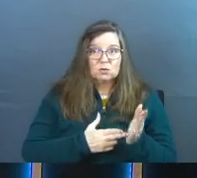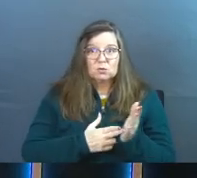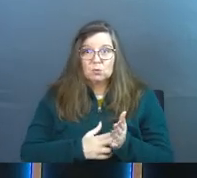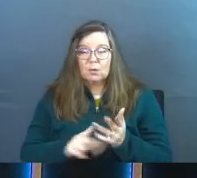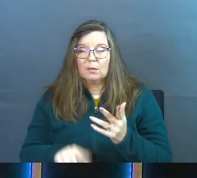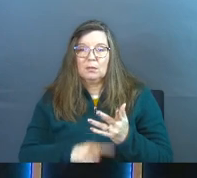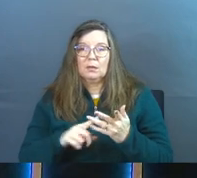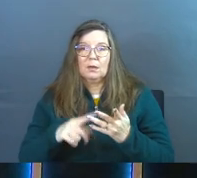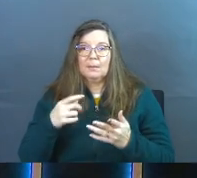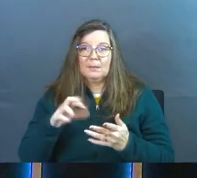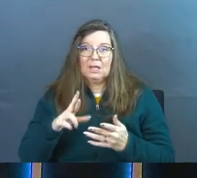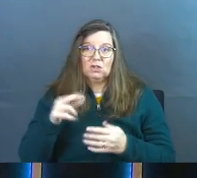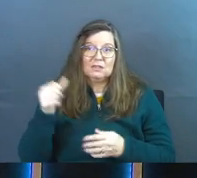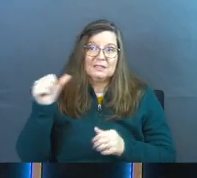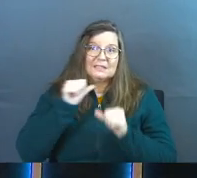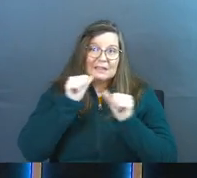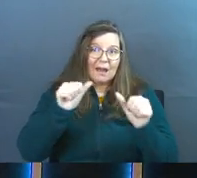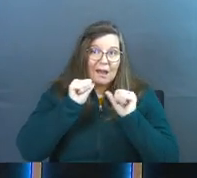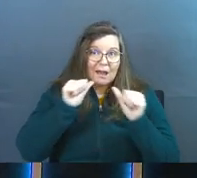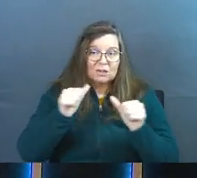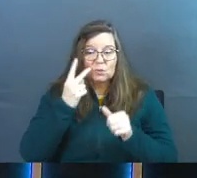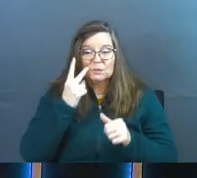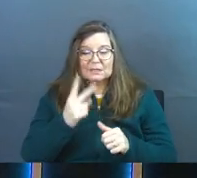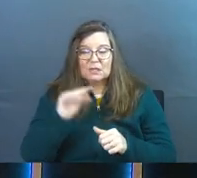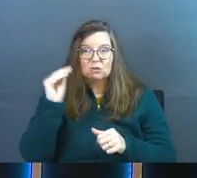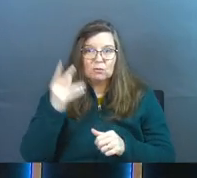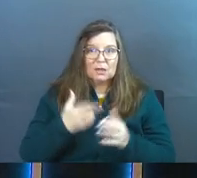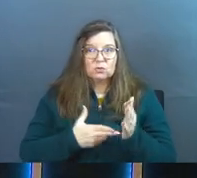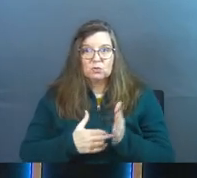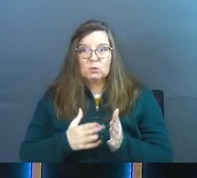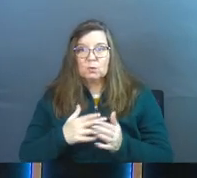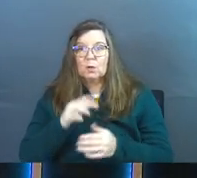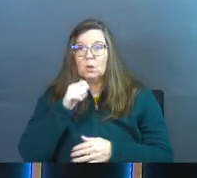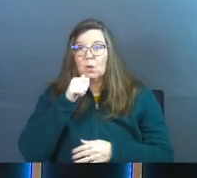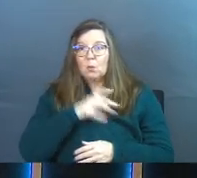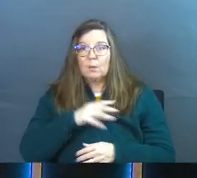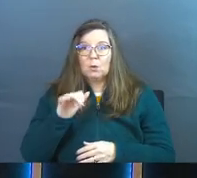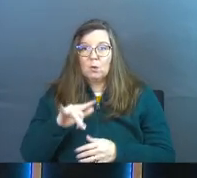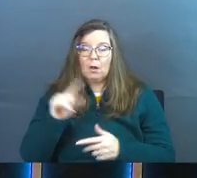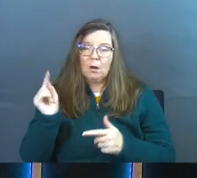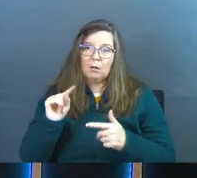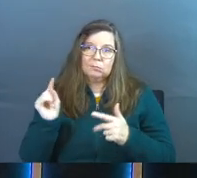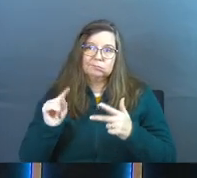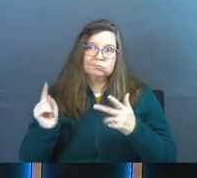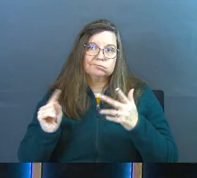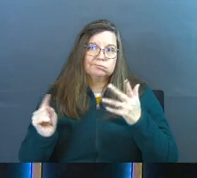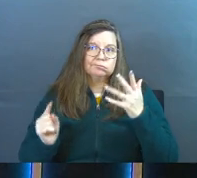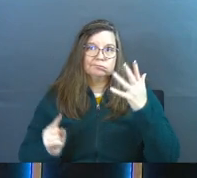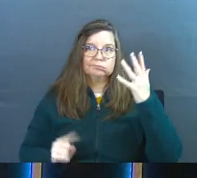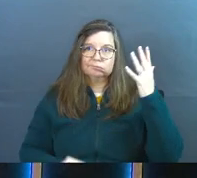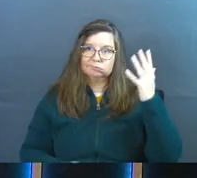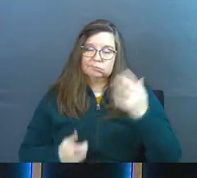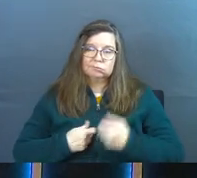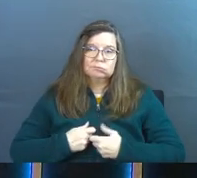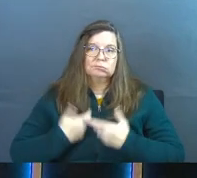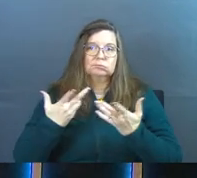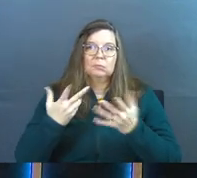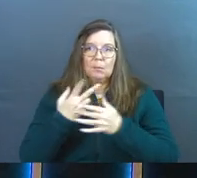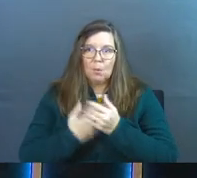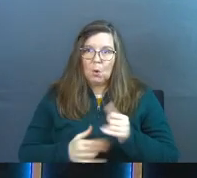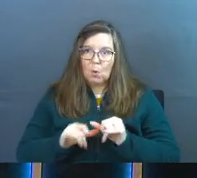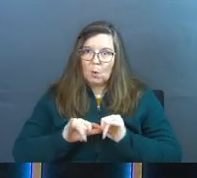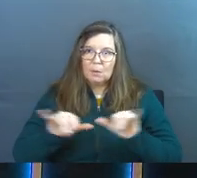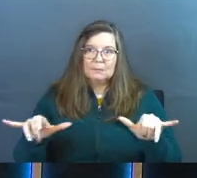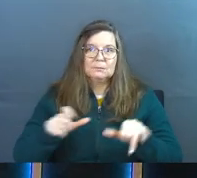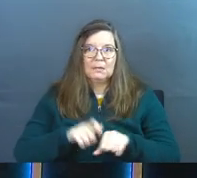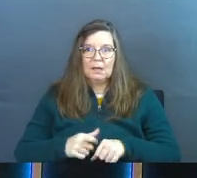could talk to you about Peter's denials, and you'll see grace and truth there. The woman at the well, you'll see grace and truth there. It just pours out of him every single time. The